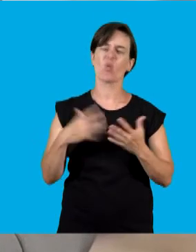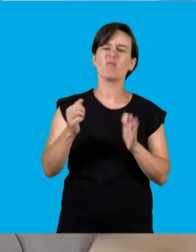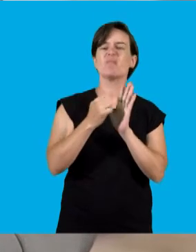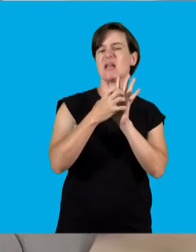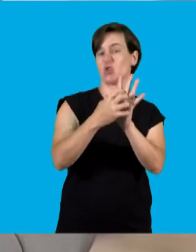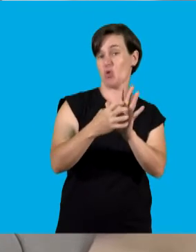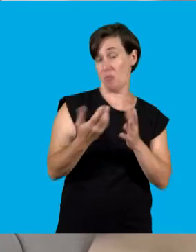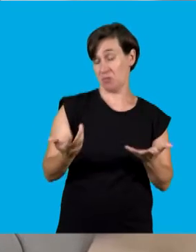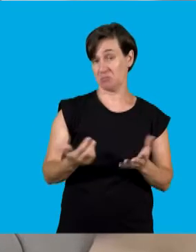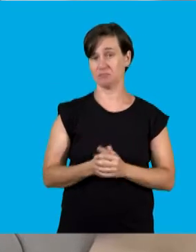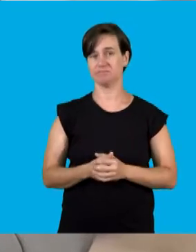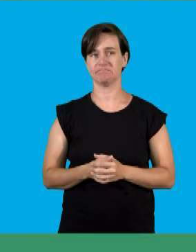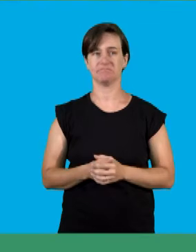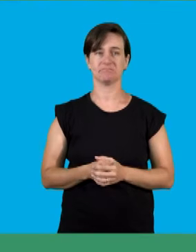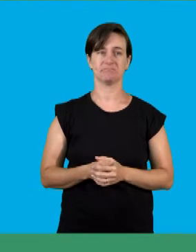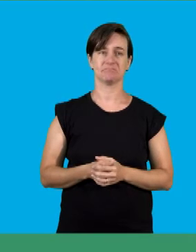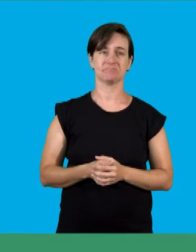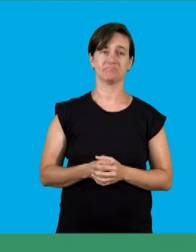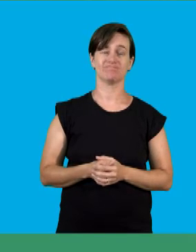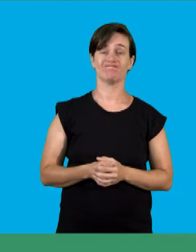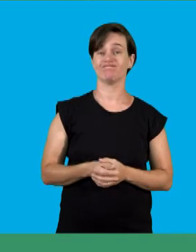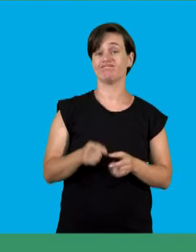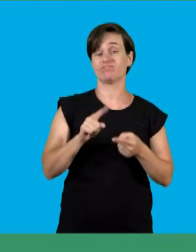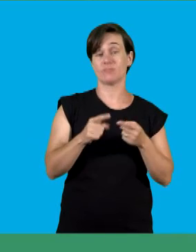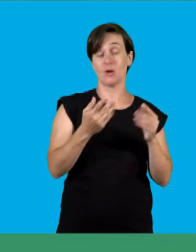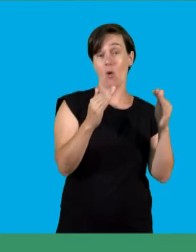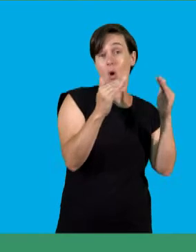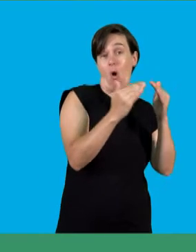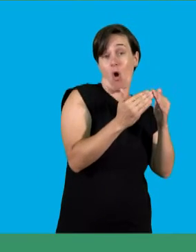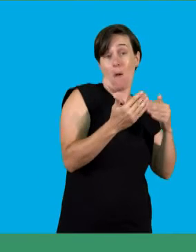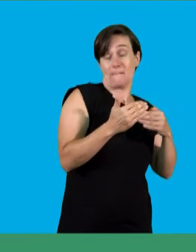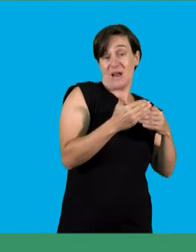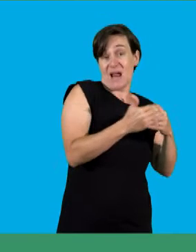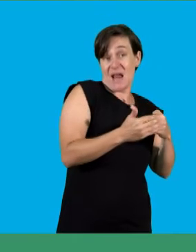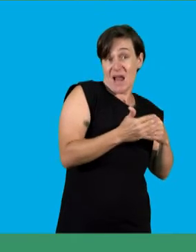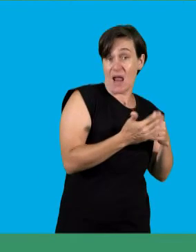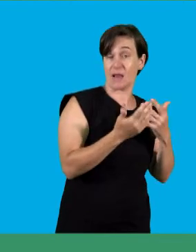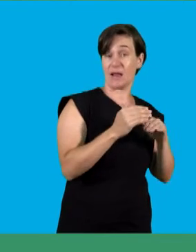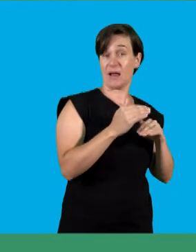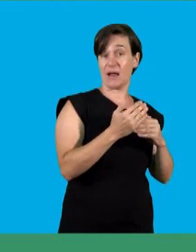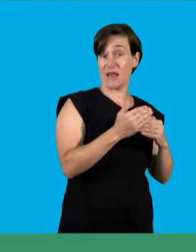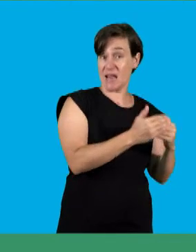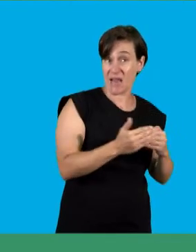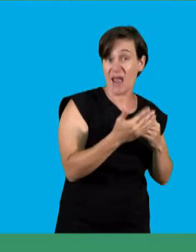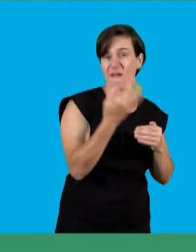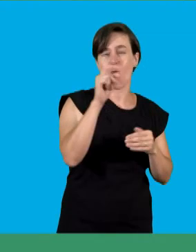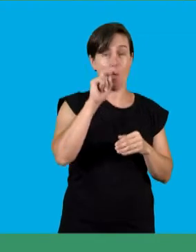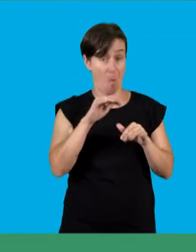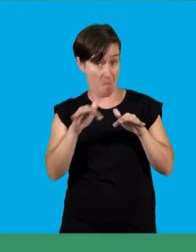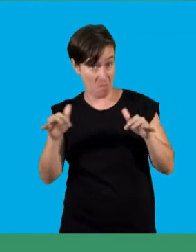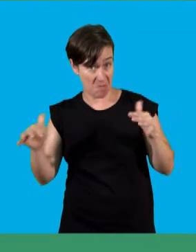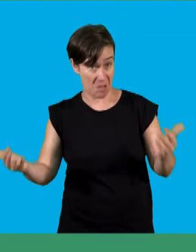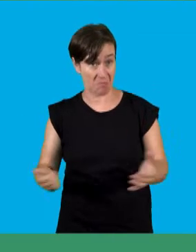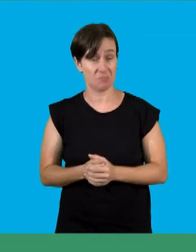the practical examples? Right, examples of business opportunities. We've got home care services for